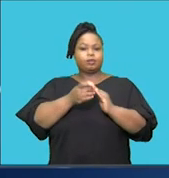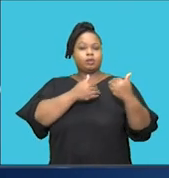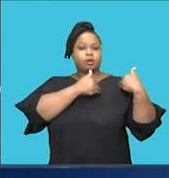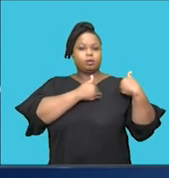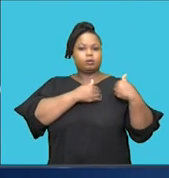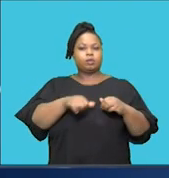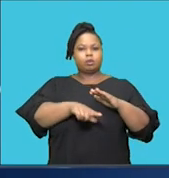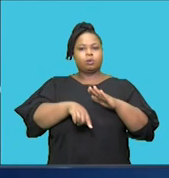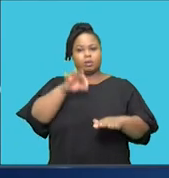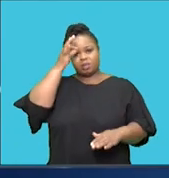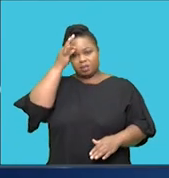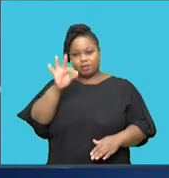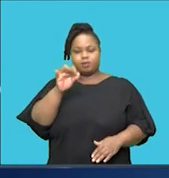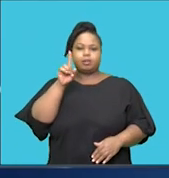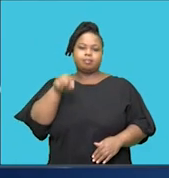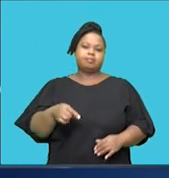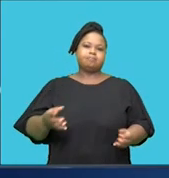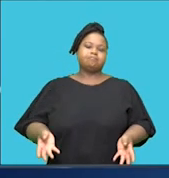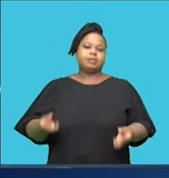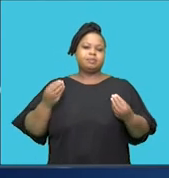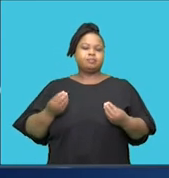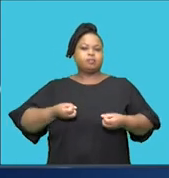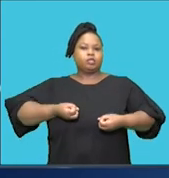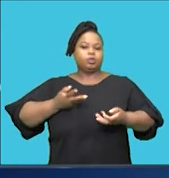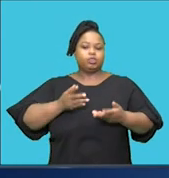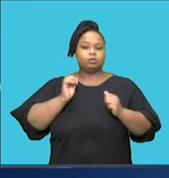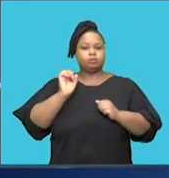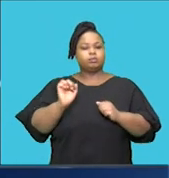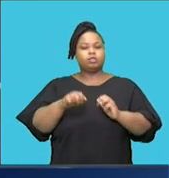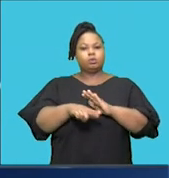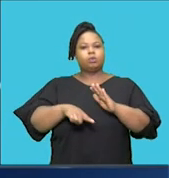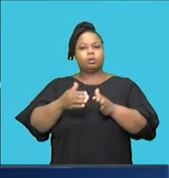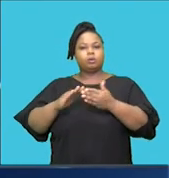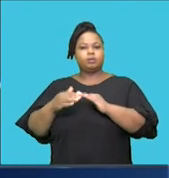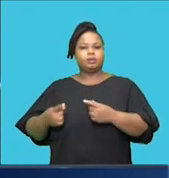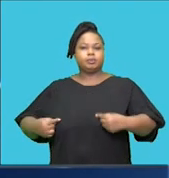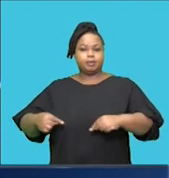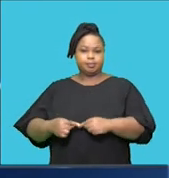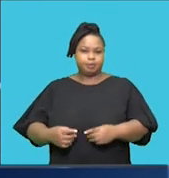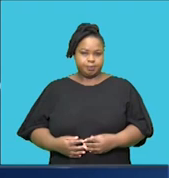accountable local government finds its expression in our local communities.